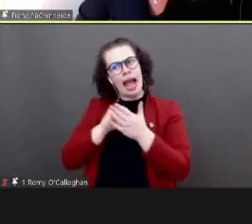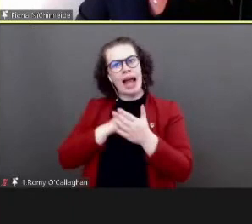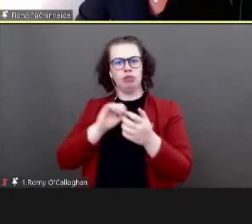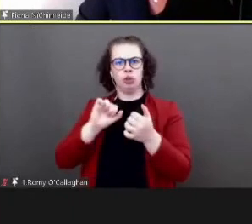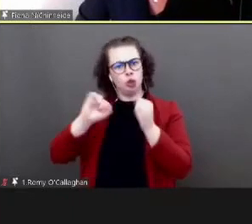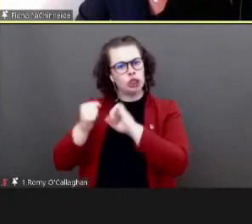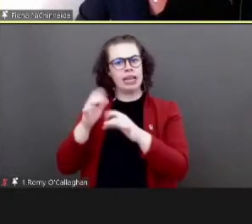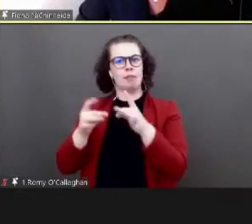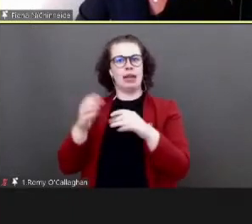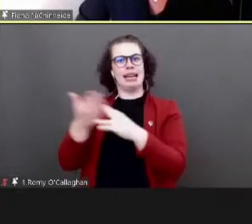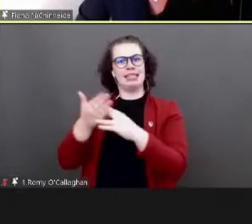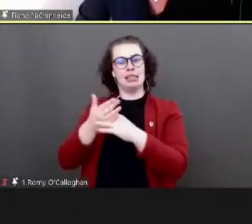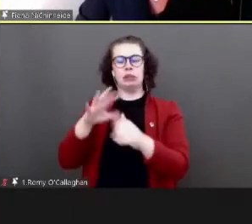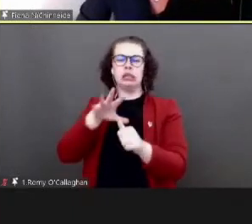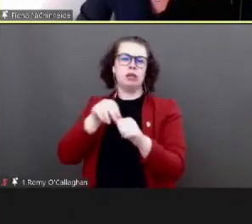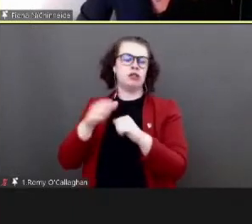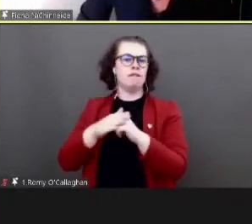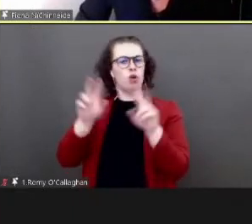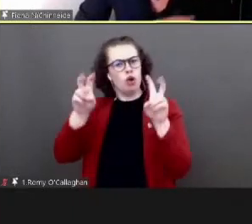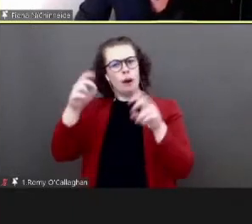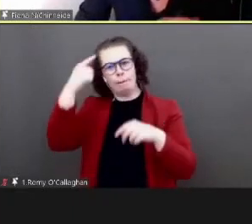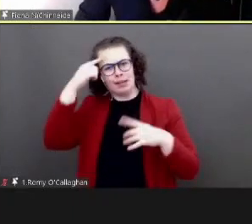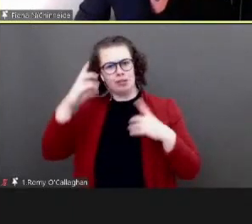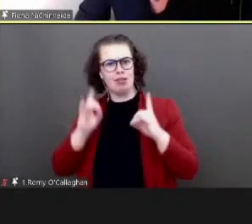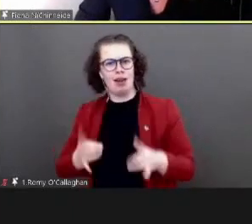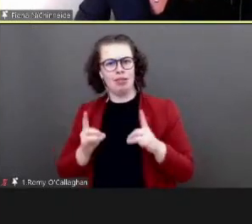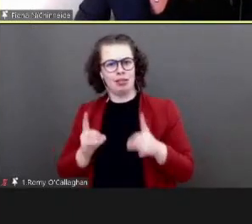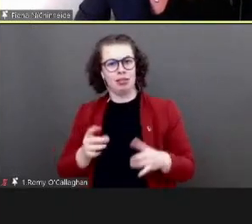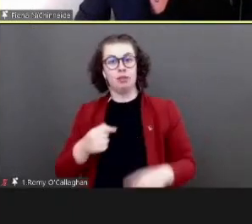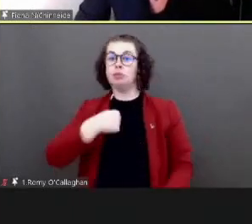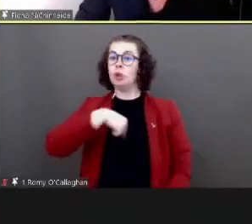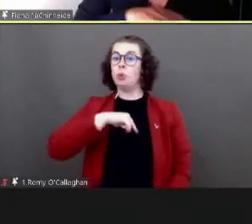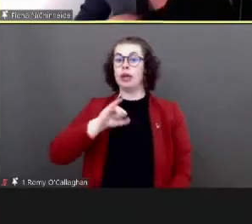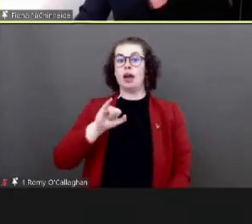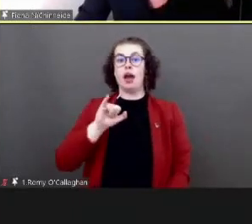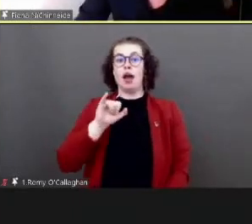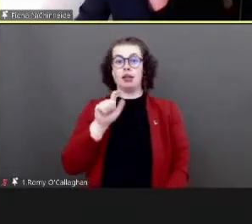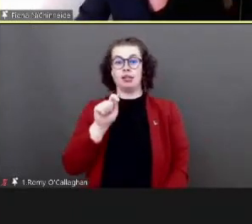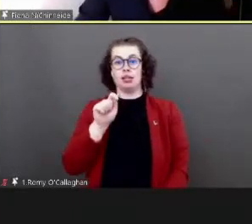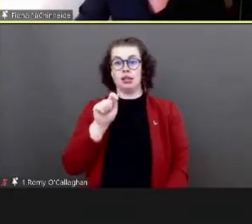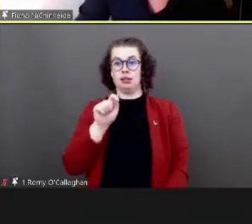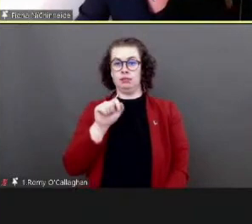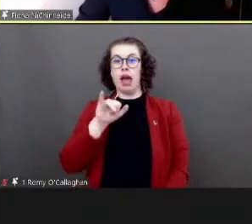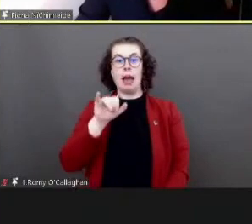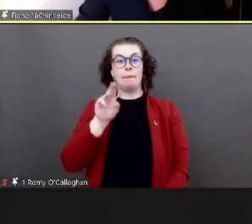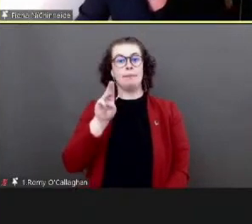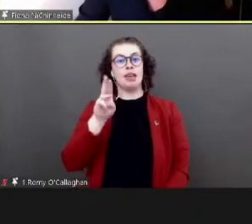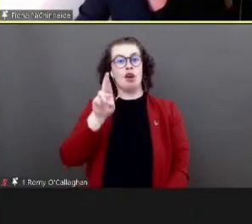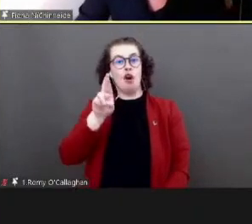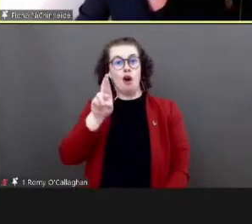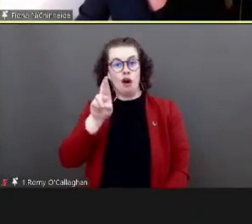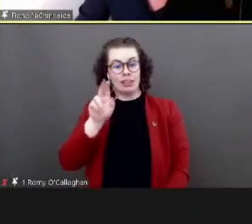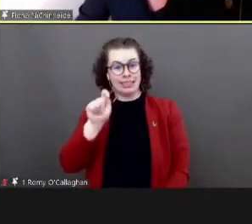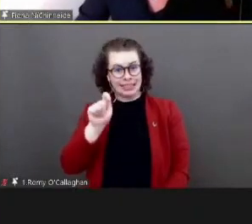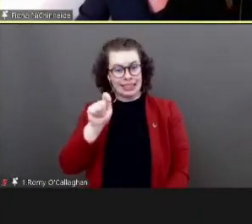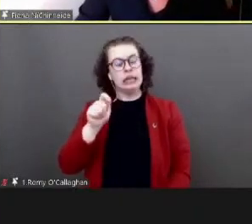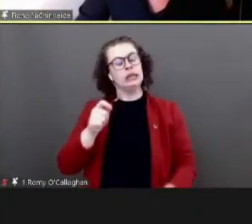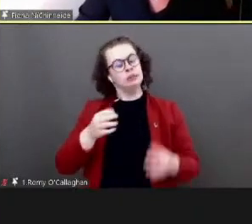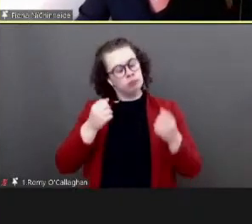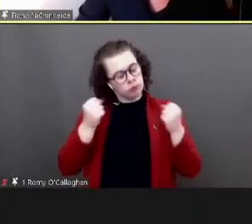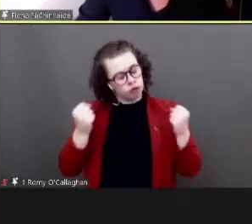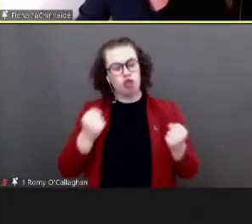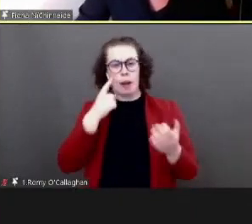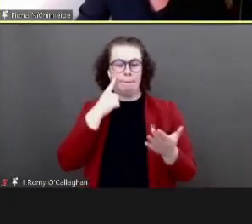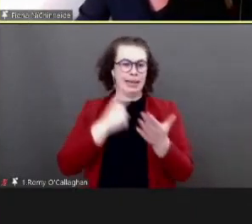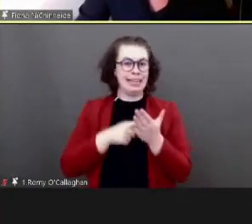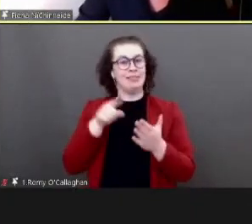it relates to mental health. IPRT will always be concerned that prison should never become the best or only place where a person